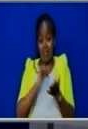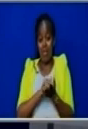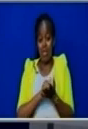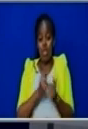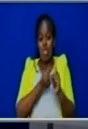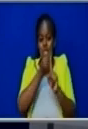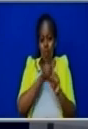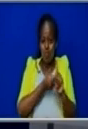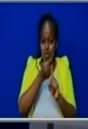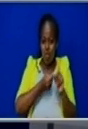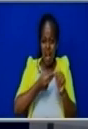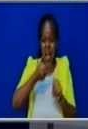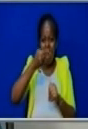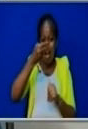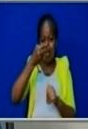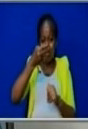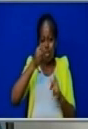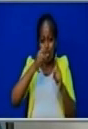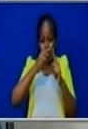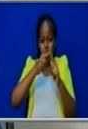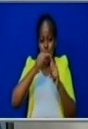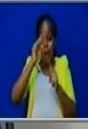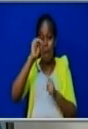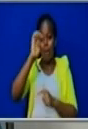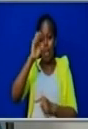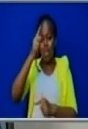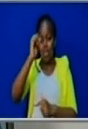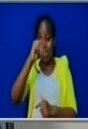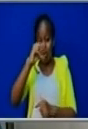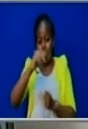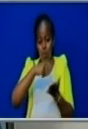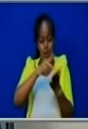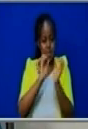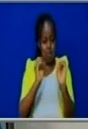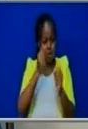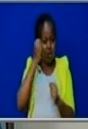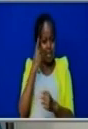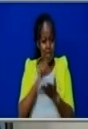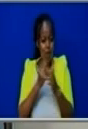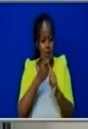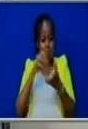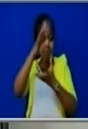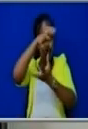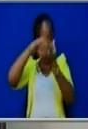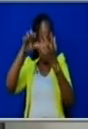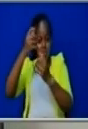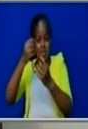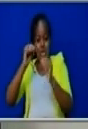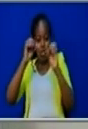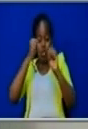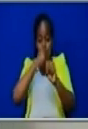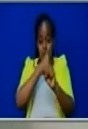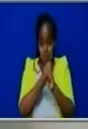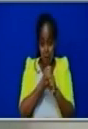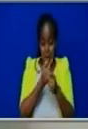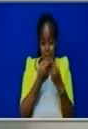has not reached the melting point. Okay. You see, from the clouds, it becomes a solid,